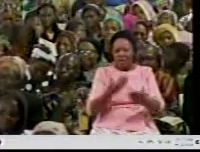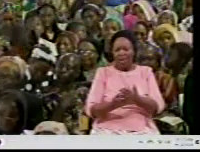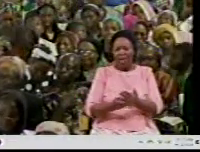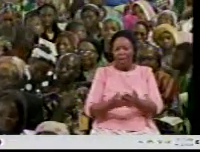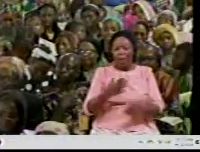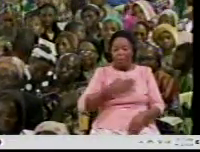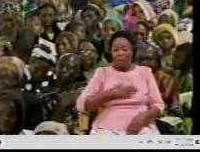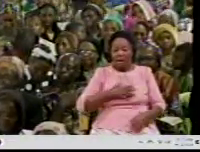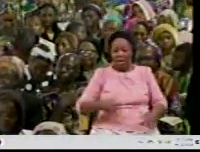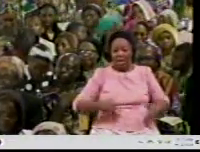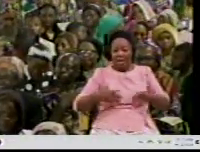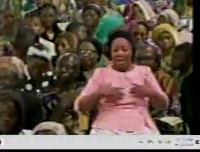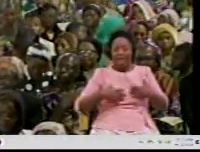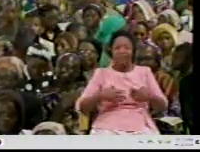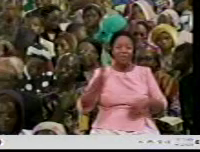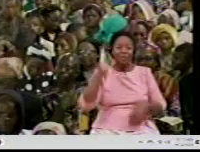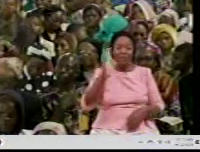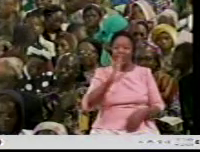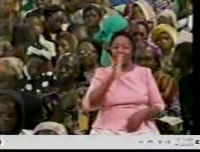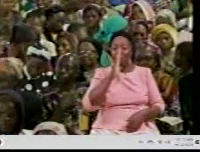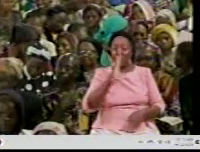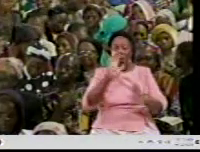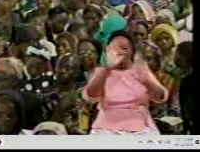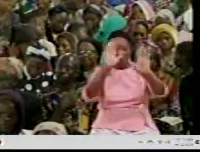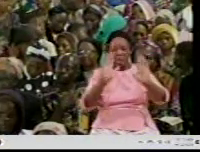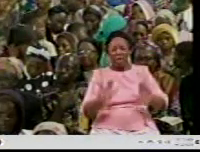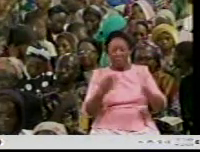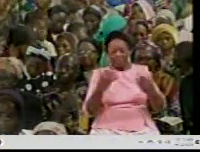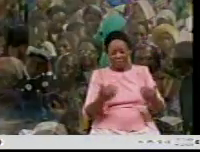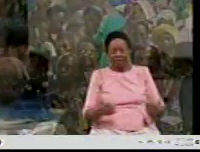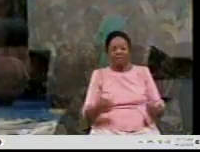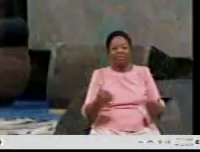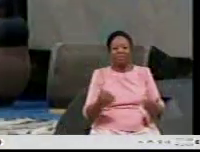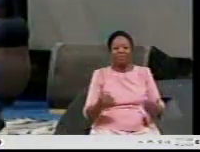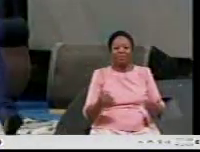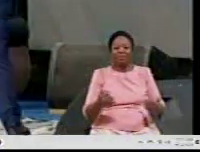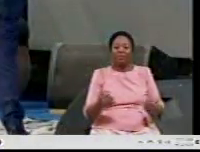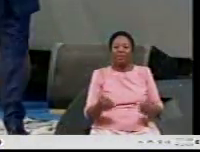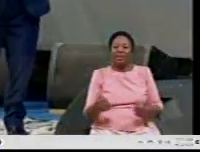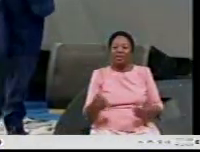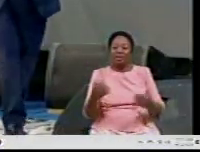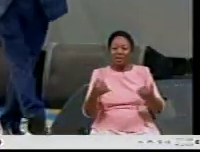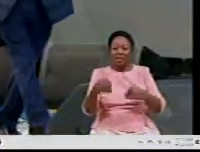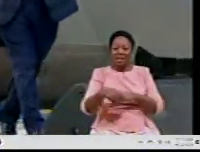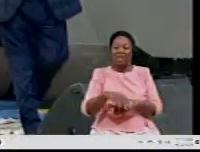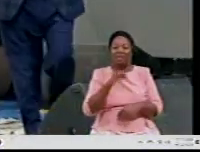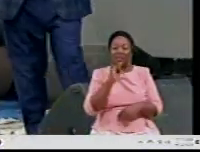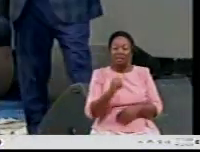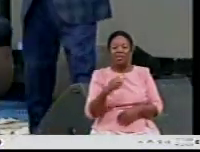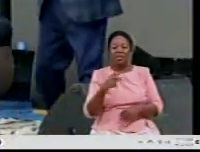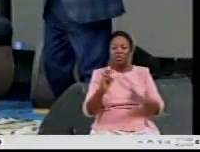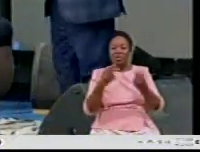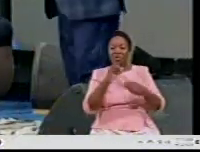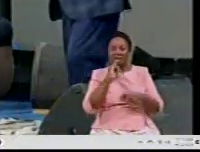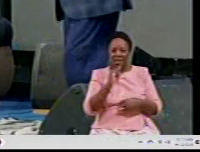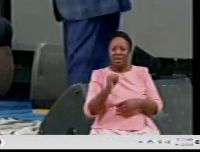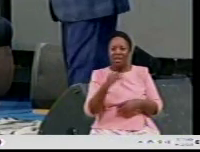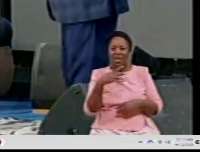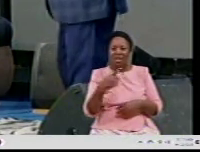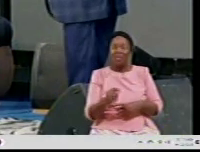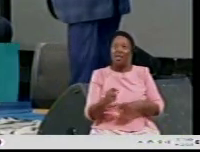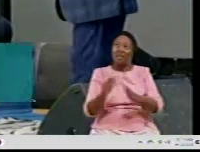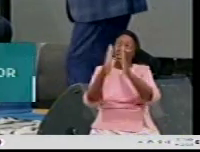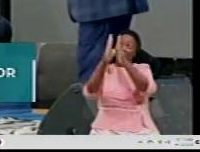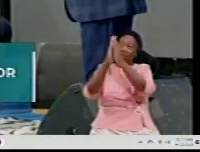Tonight is done by the intercession of Christ Jesus, the